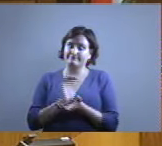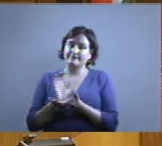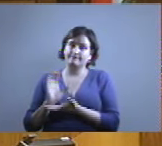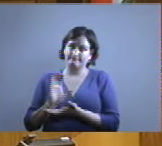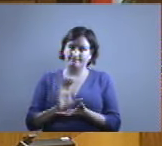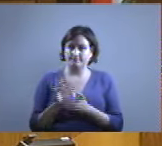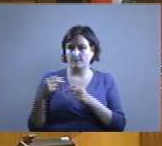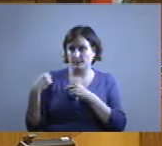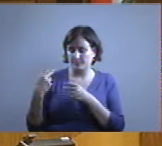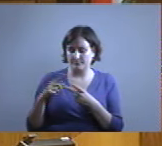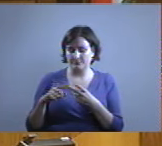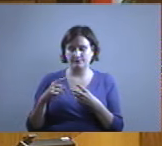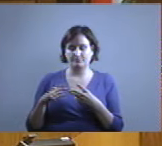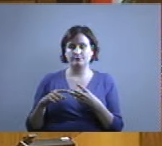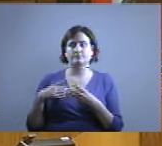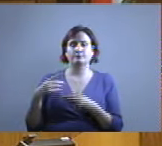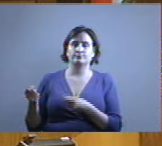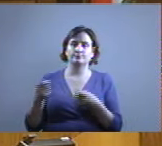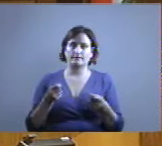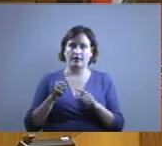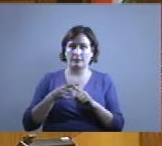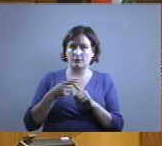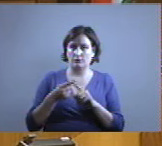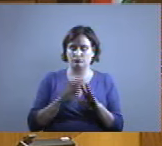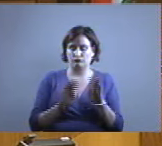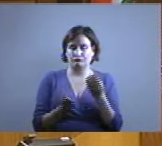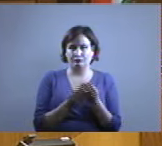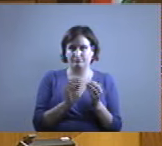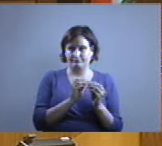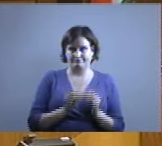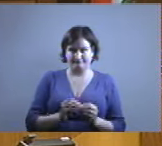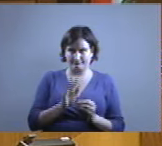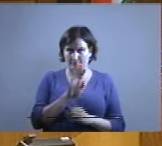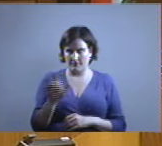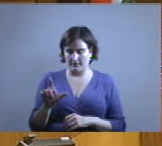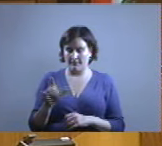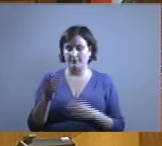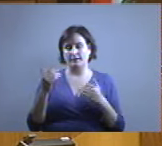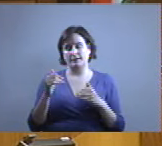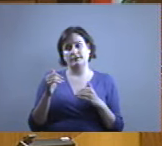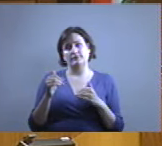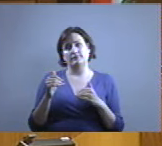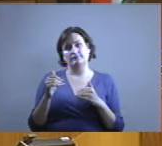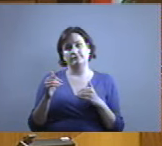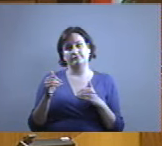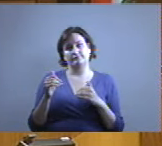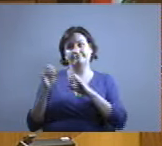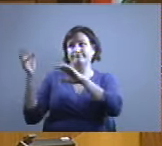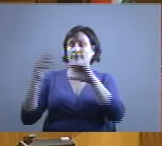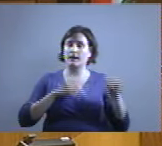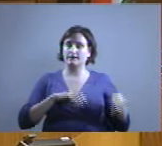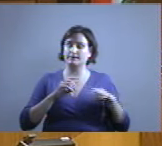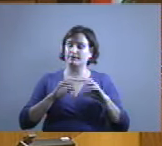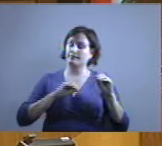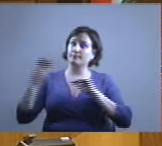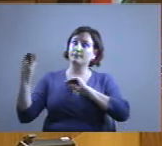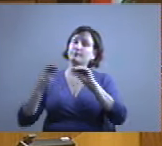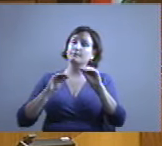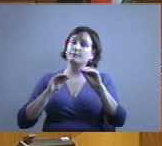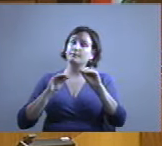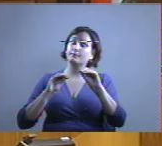Bill. Introduction, Taxation Laws Amendment Bill. And introduction, Customs Duty Bill. Thank you. I now